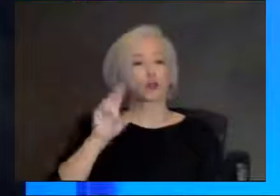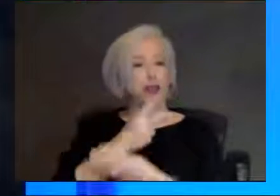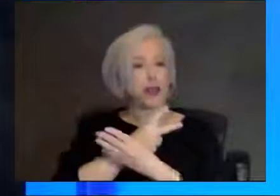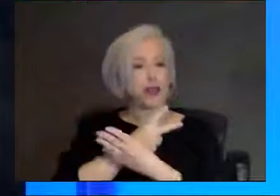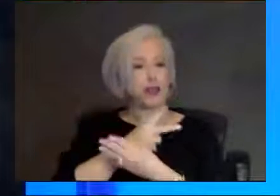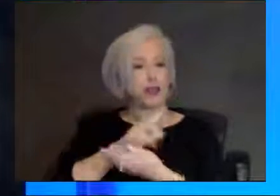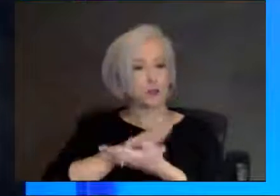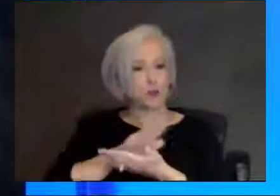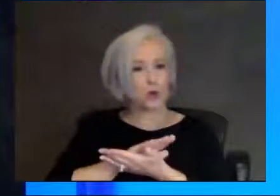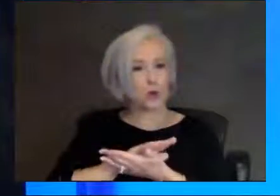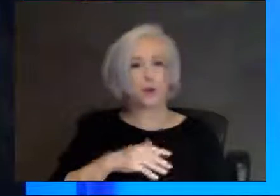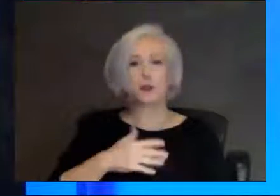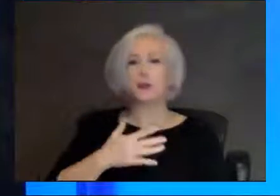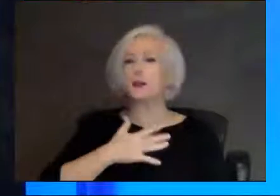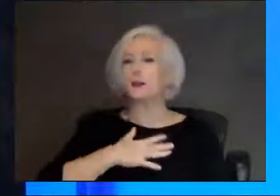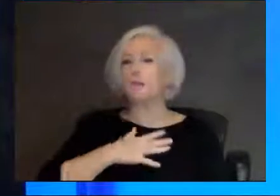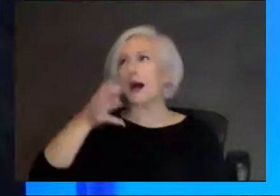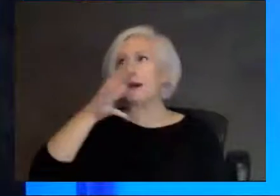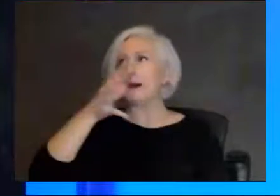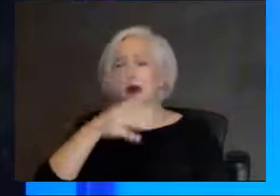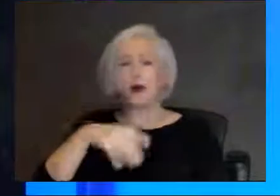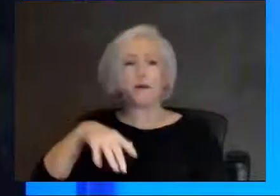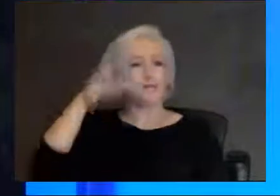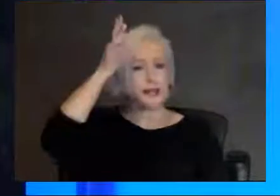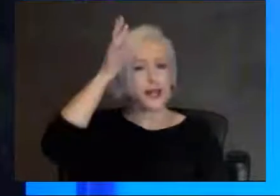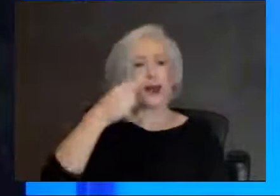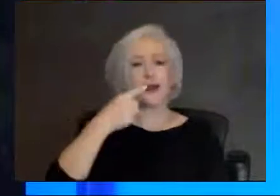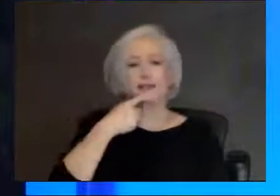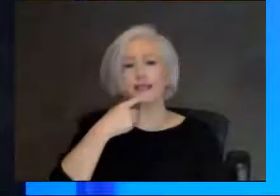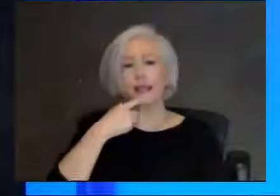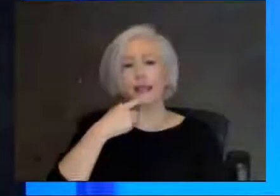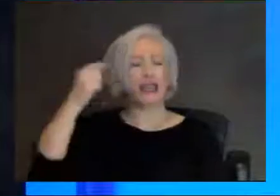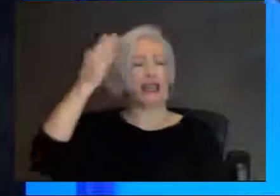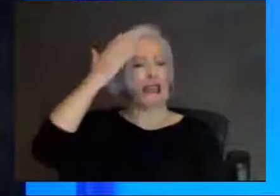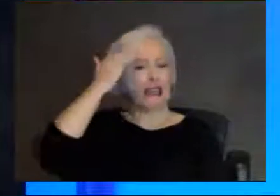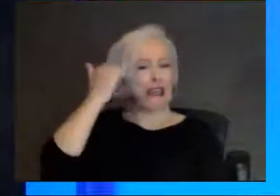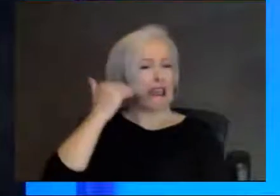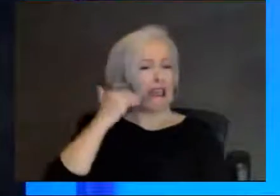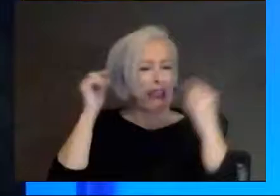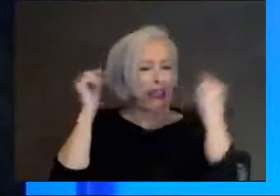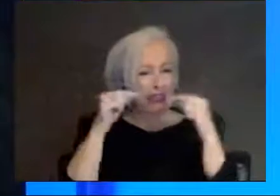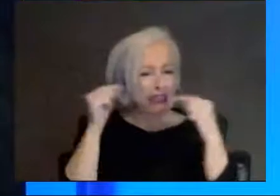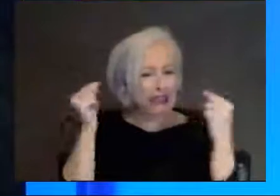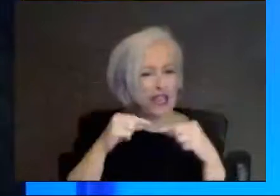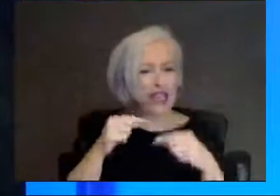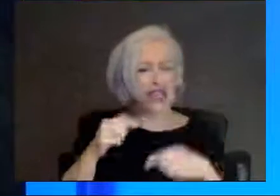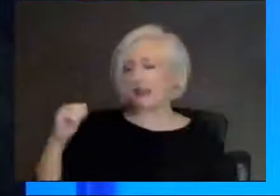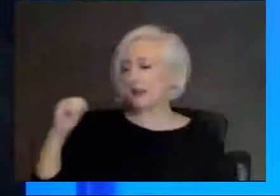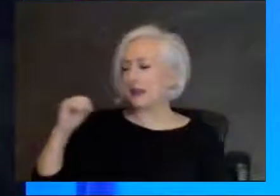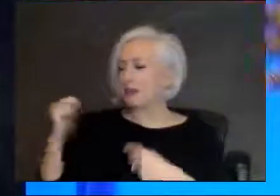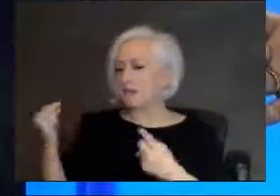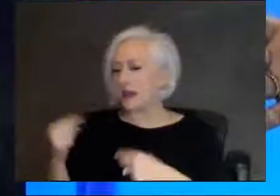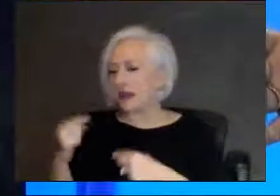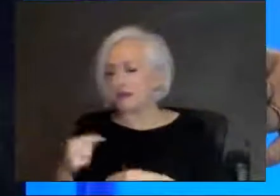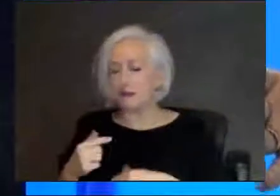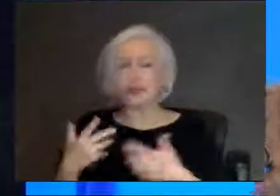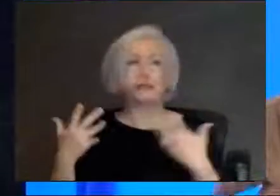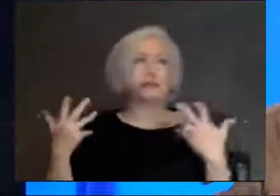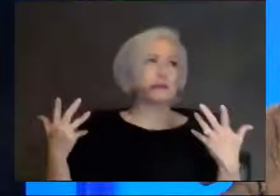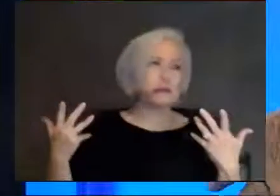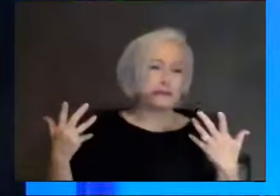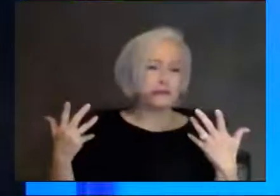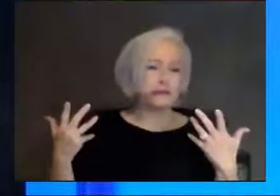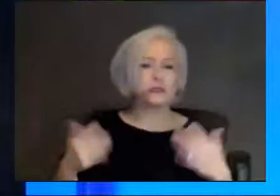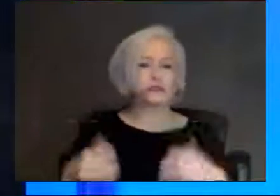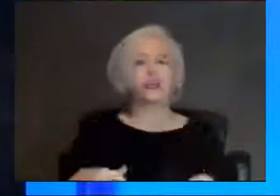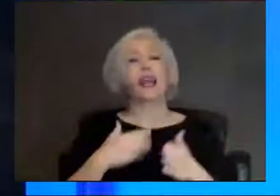I'm having back pain. And I keep thinking, like, what should I do? I was doing some research following the